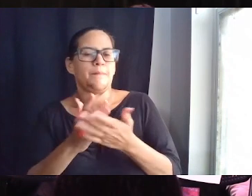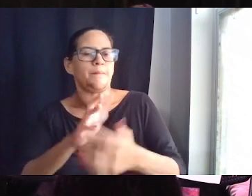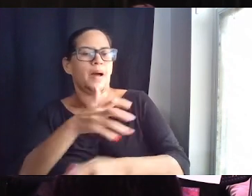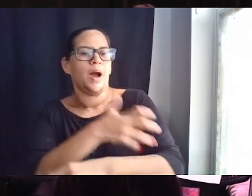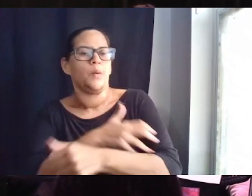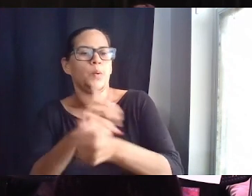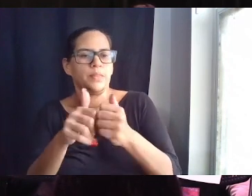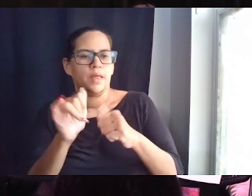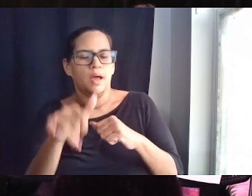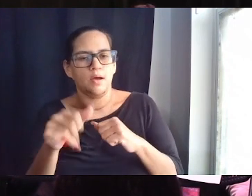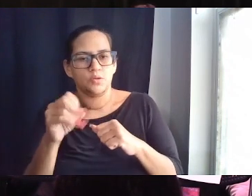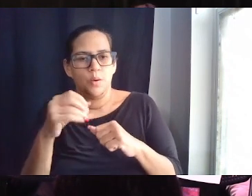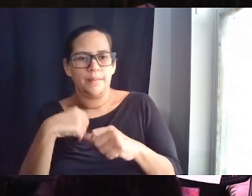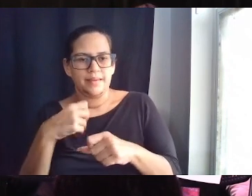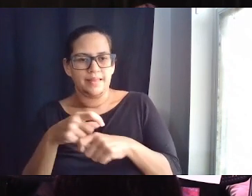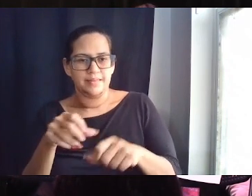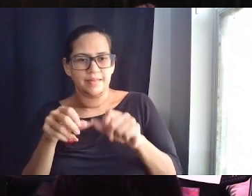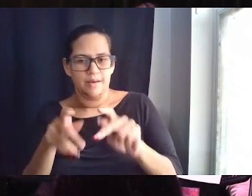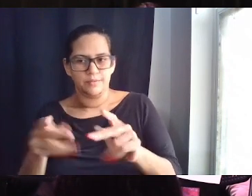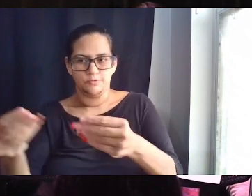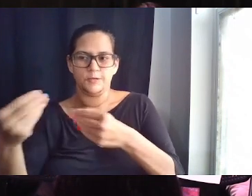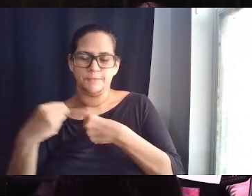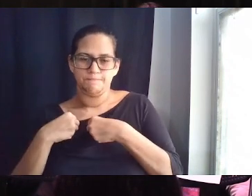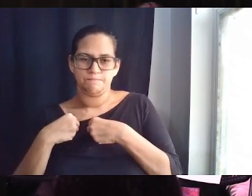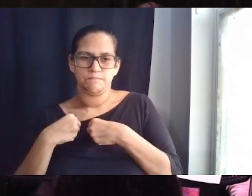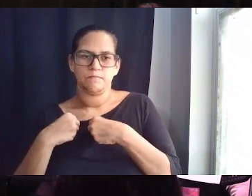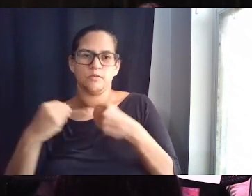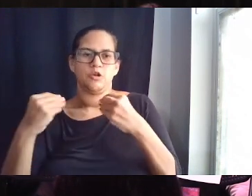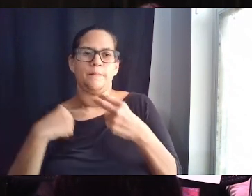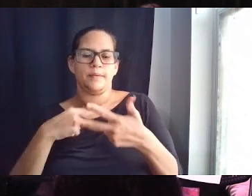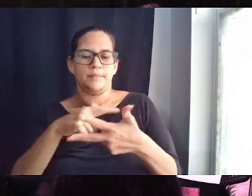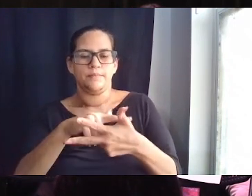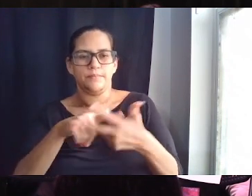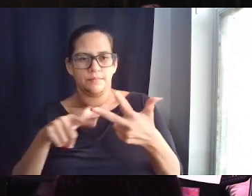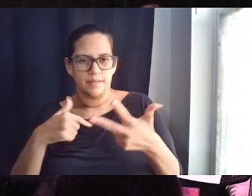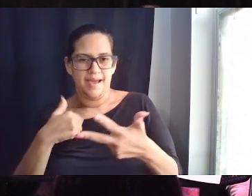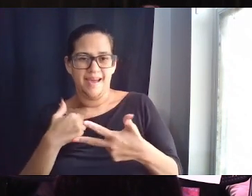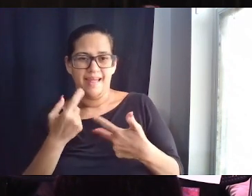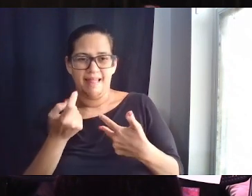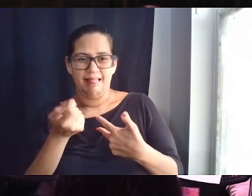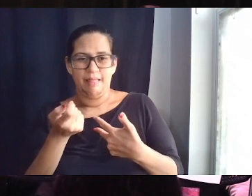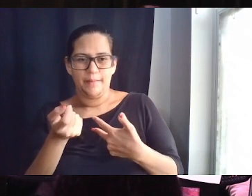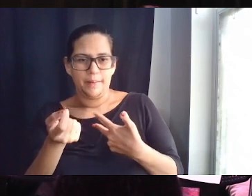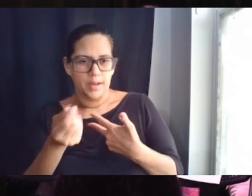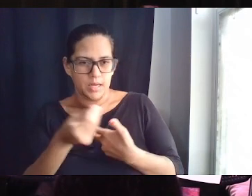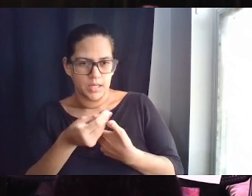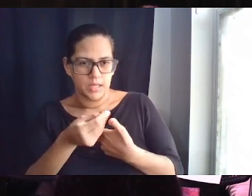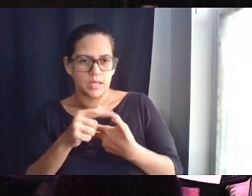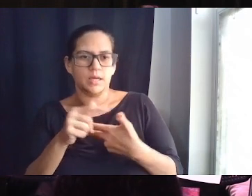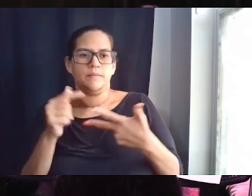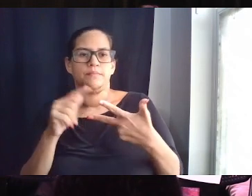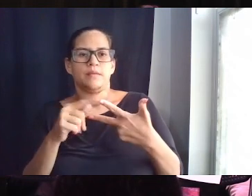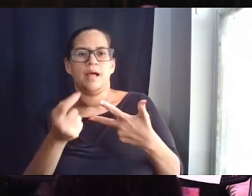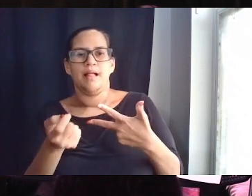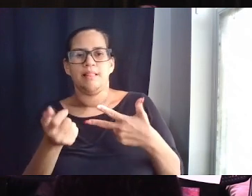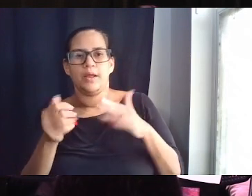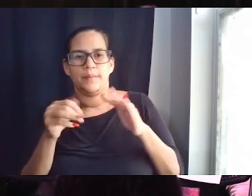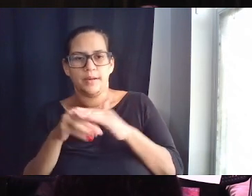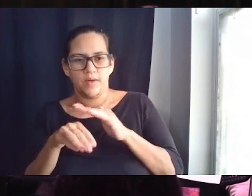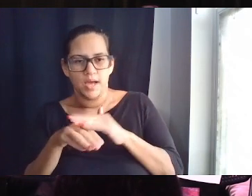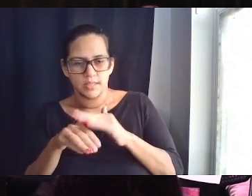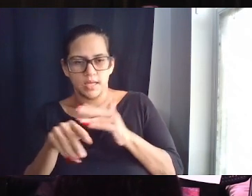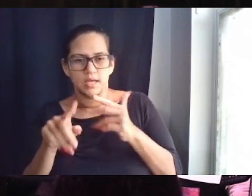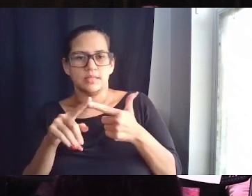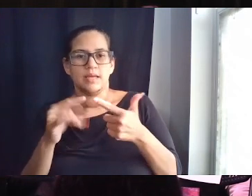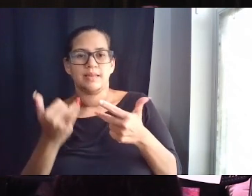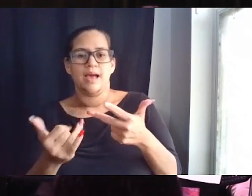this opportunity that taught me 3 things. I had a little bit of money. I had a little bit of access. And now what was important was to